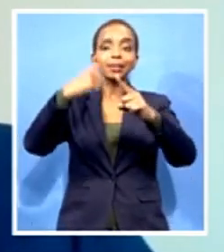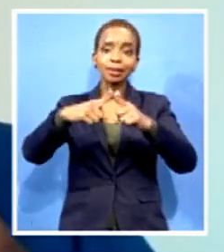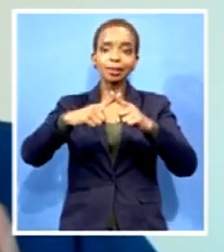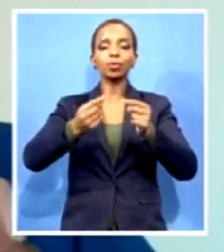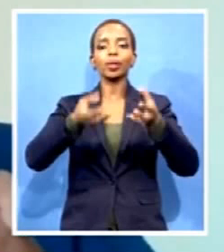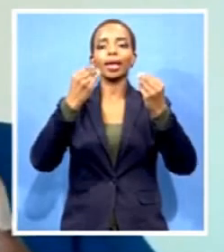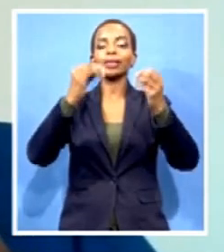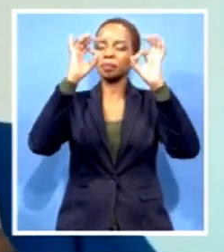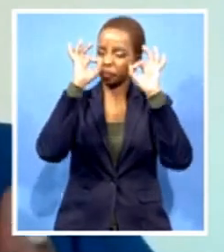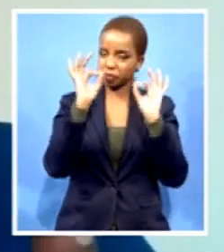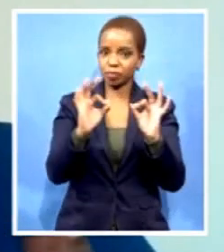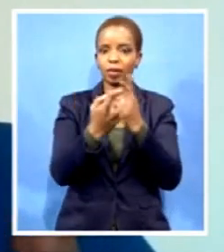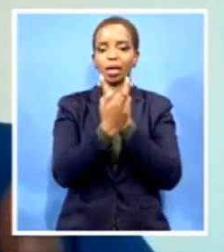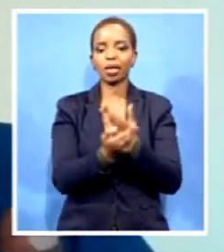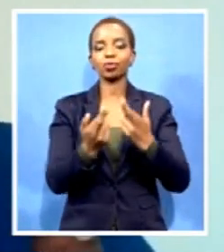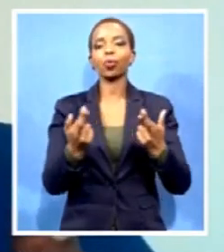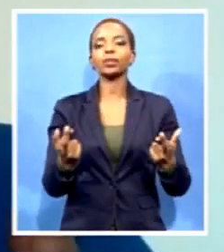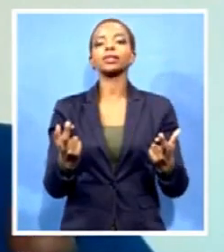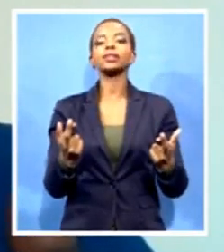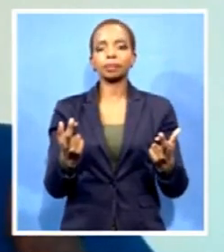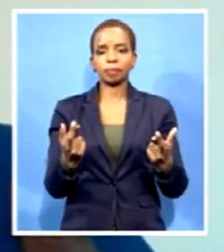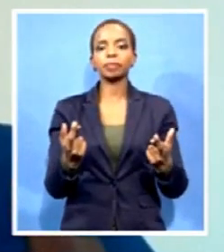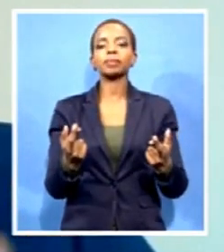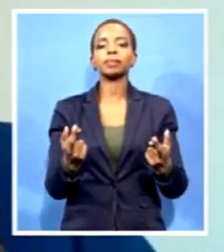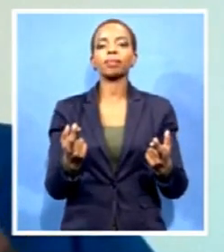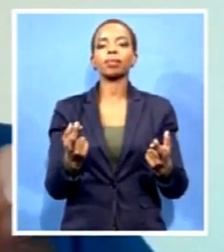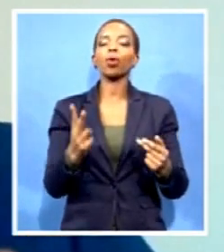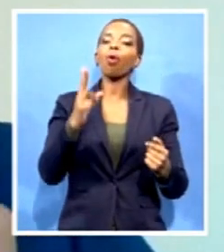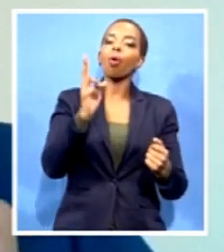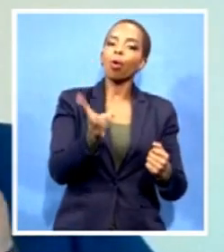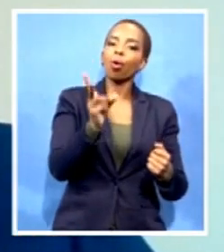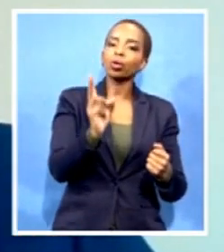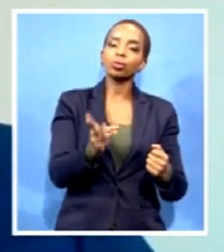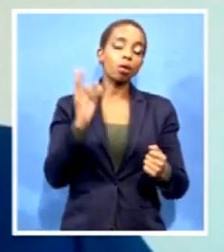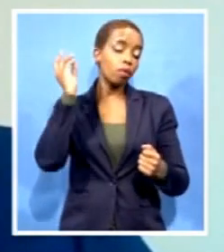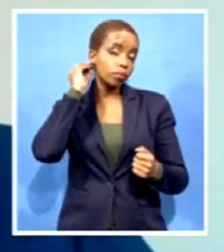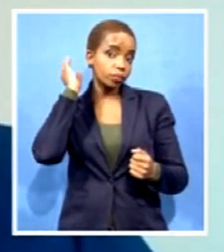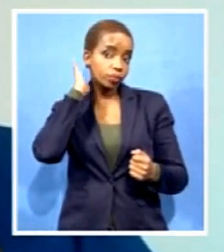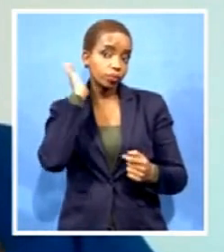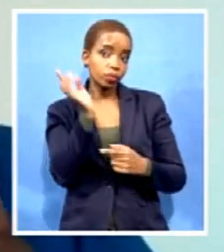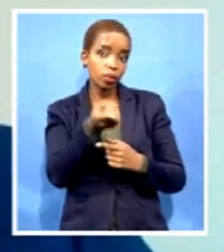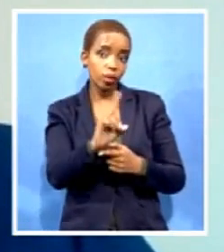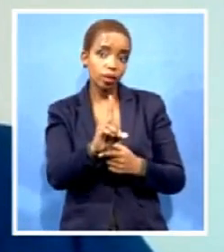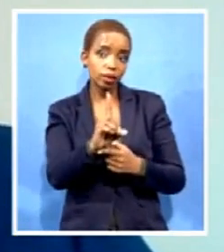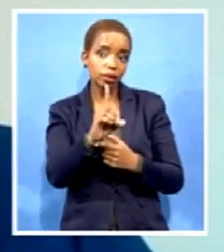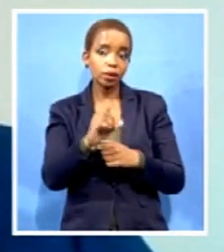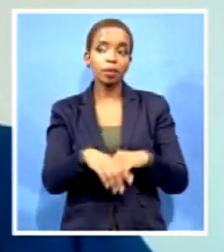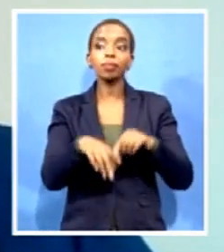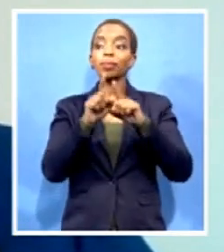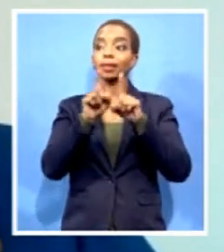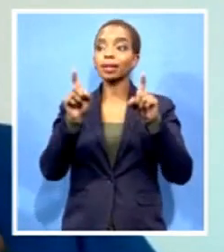then also taking in mind, what we're saying to South Africa, that we need to prepare